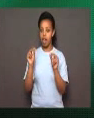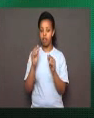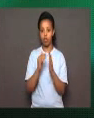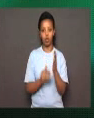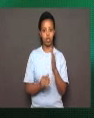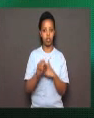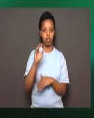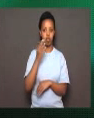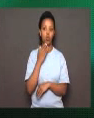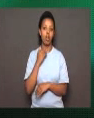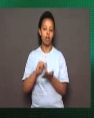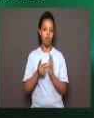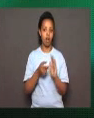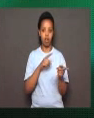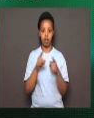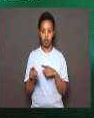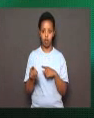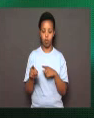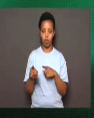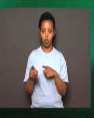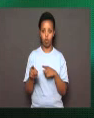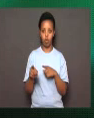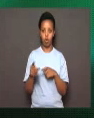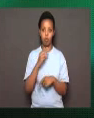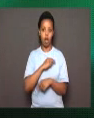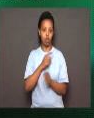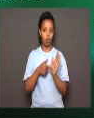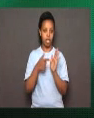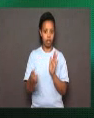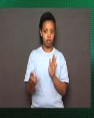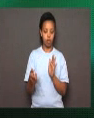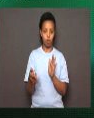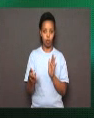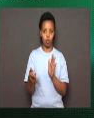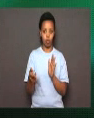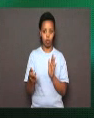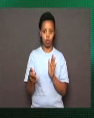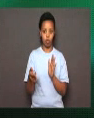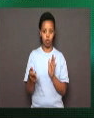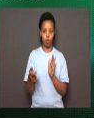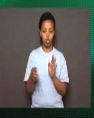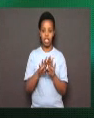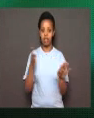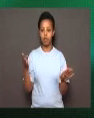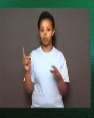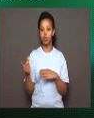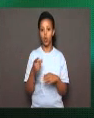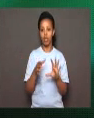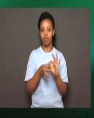Non-reducing sugars are characterized by the absence of an open chain